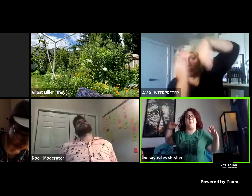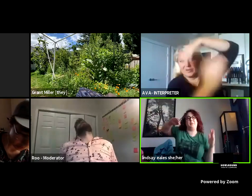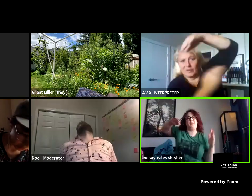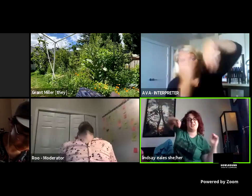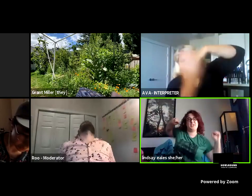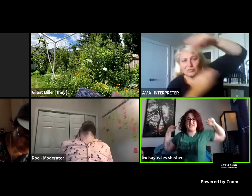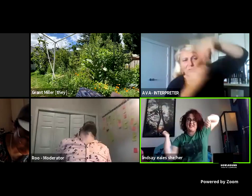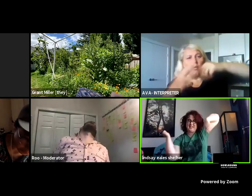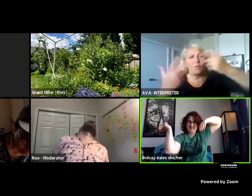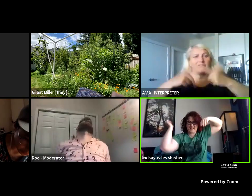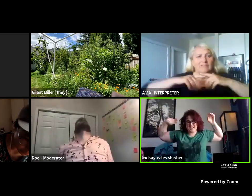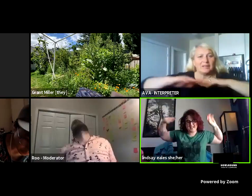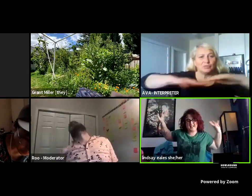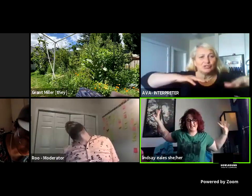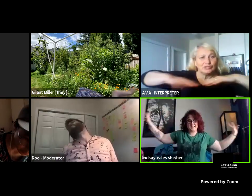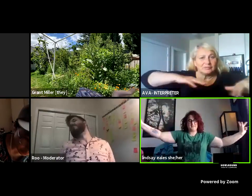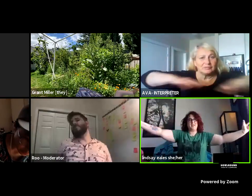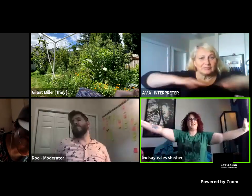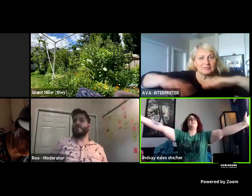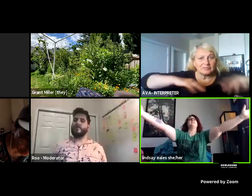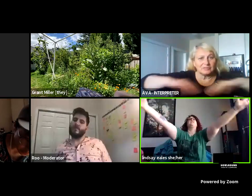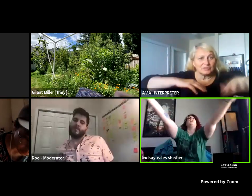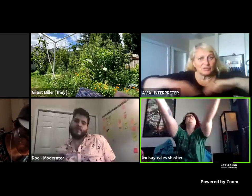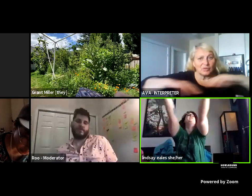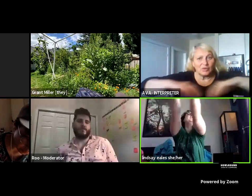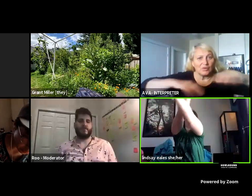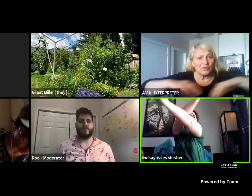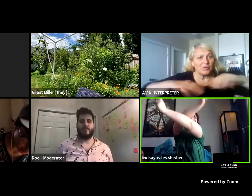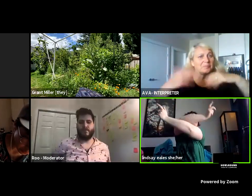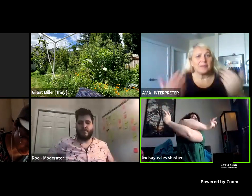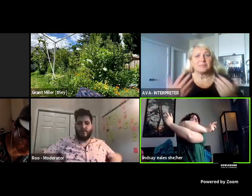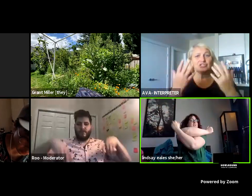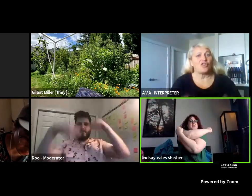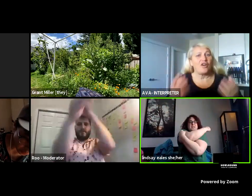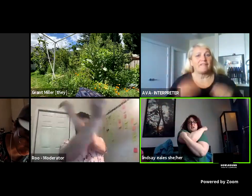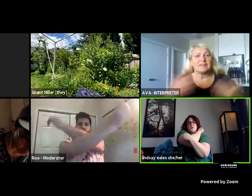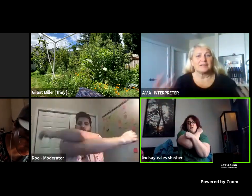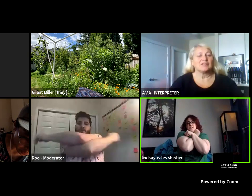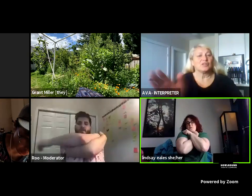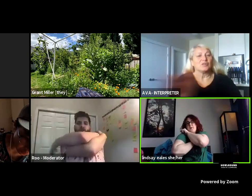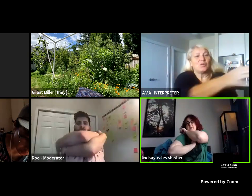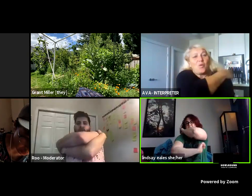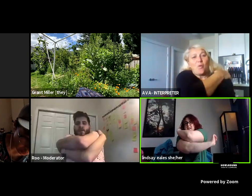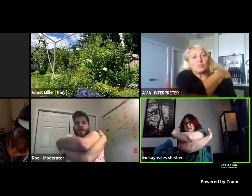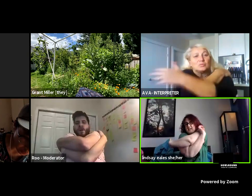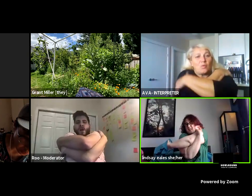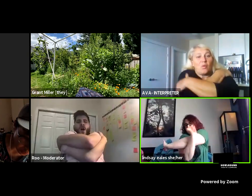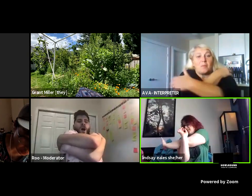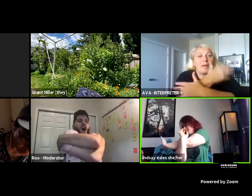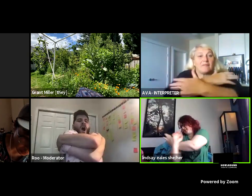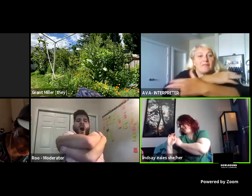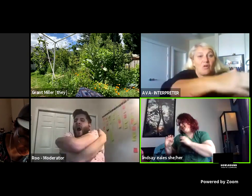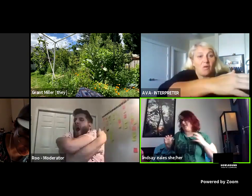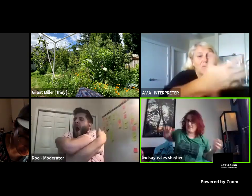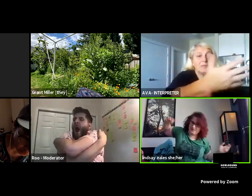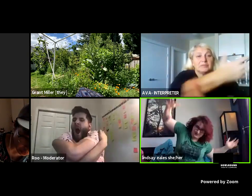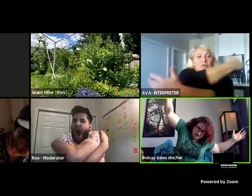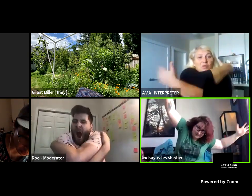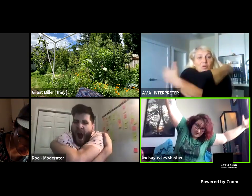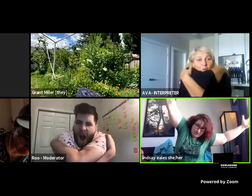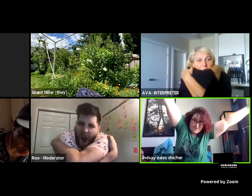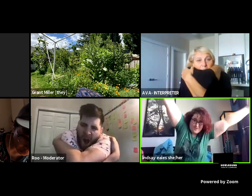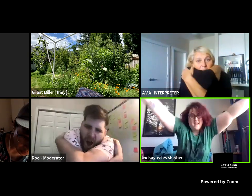or vibration. Sometimes it's soft. Sometimes it's close to our body.